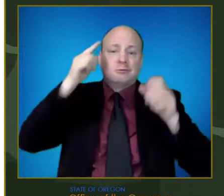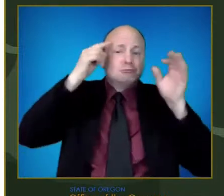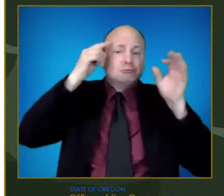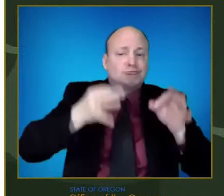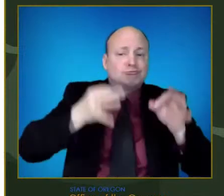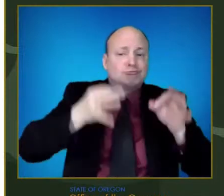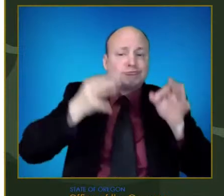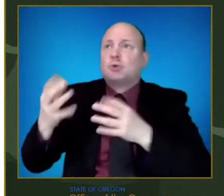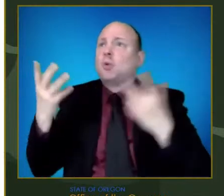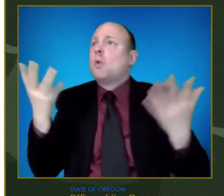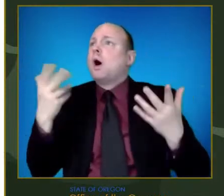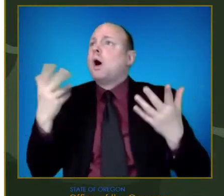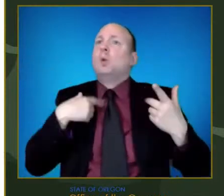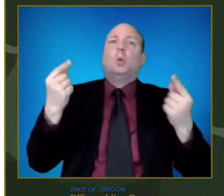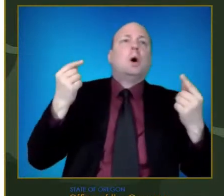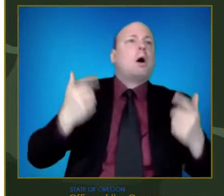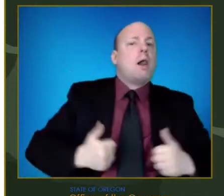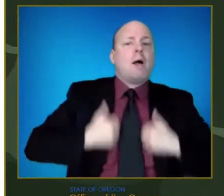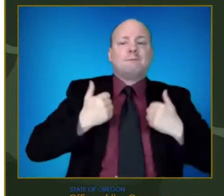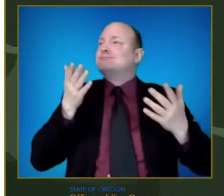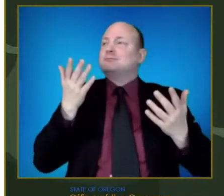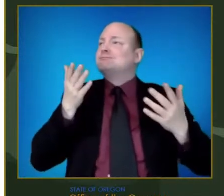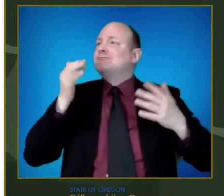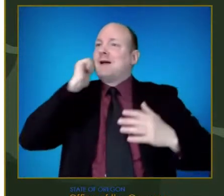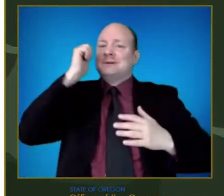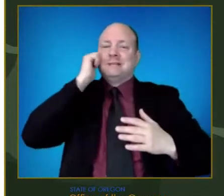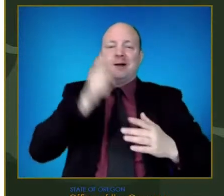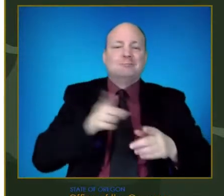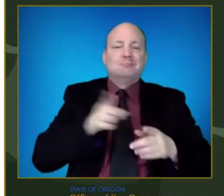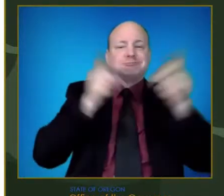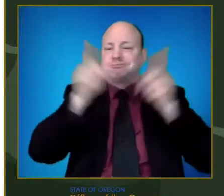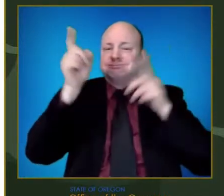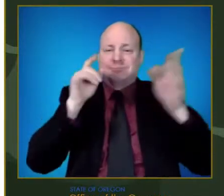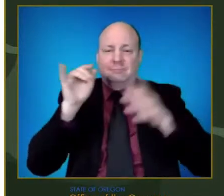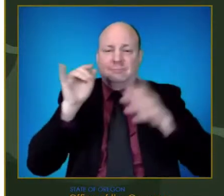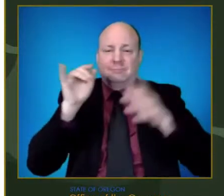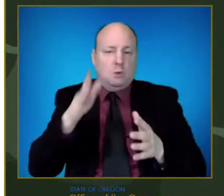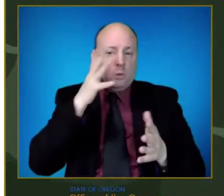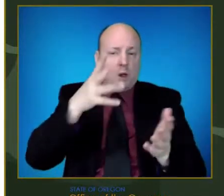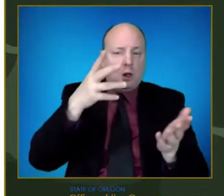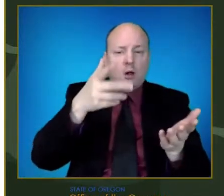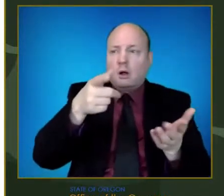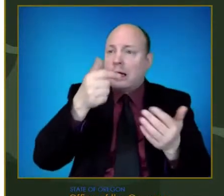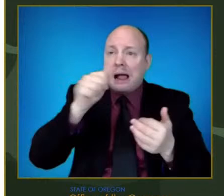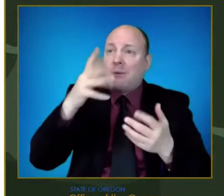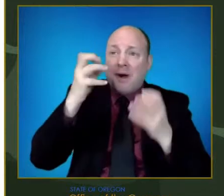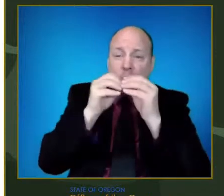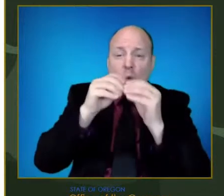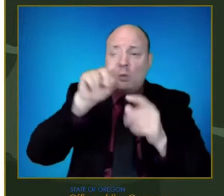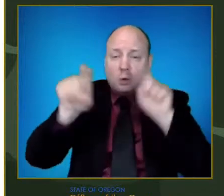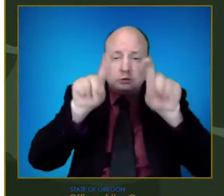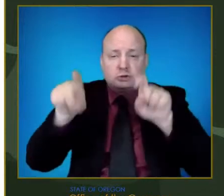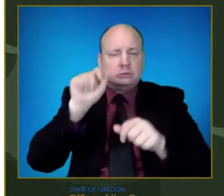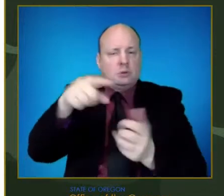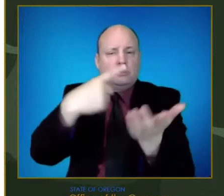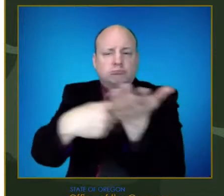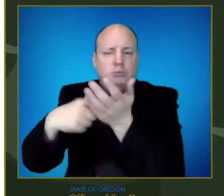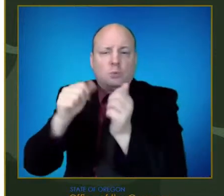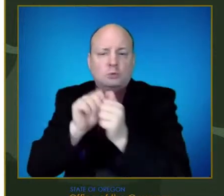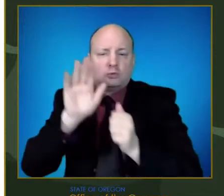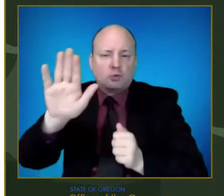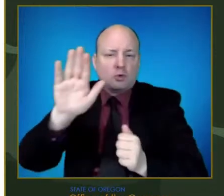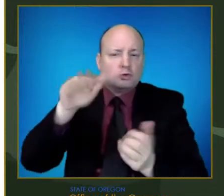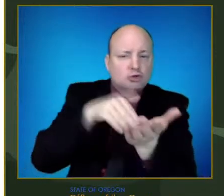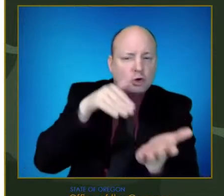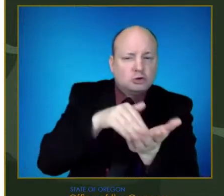and worry. If you have questions, talk to your healthcare provider or go to covidvaccine.oregon.gov for more information